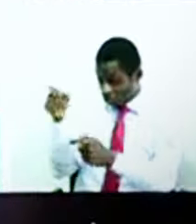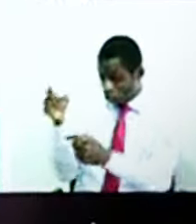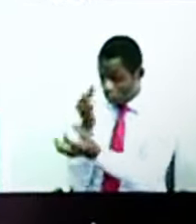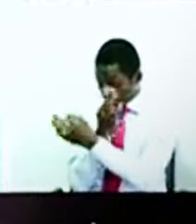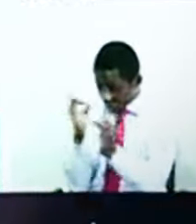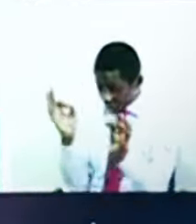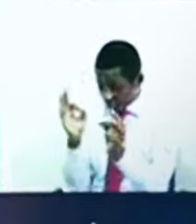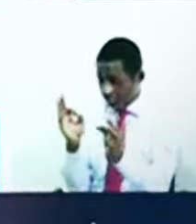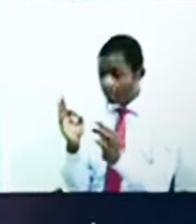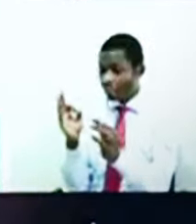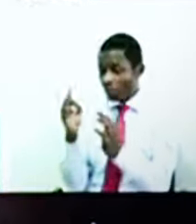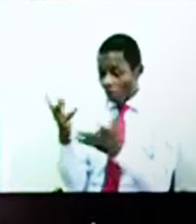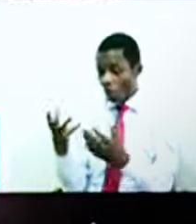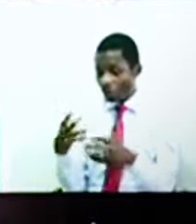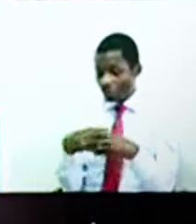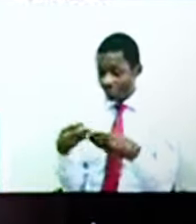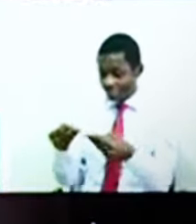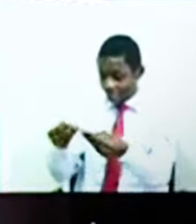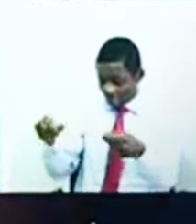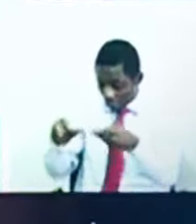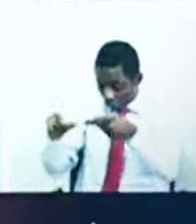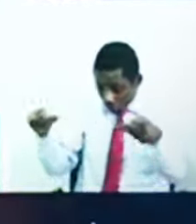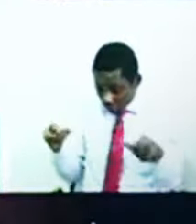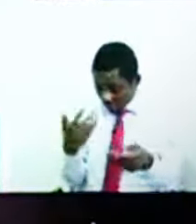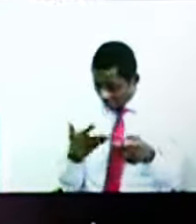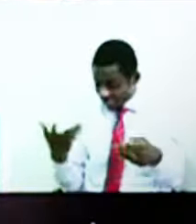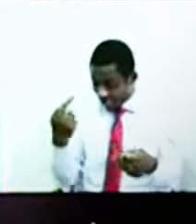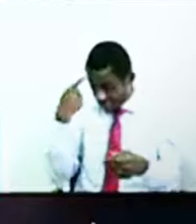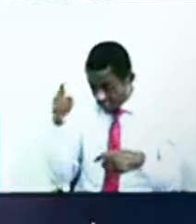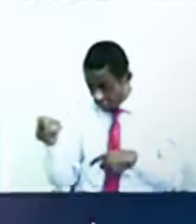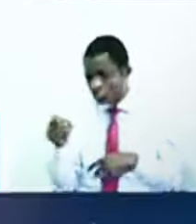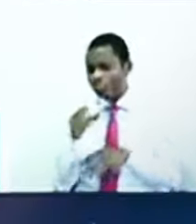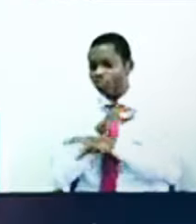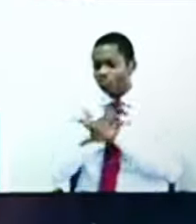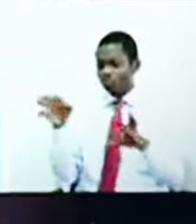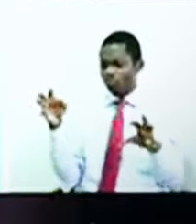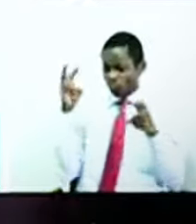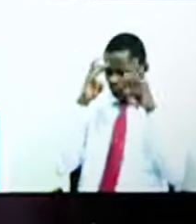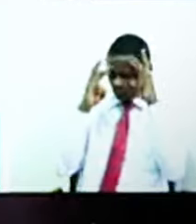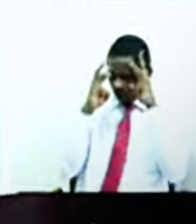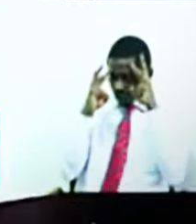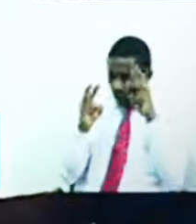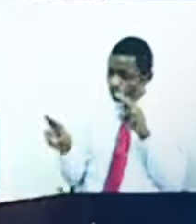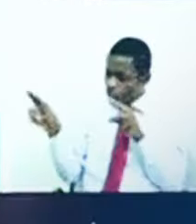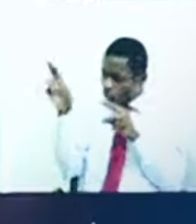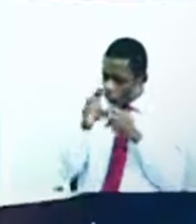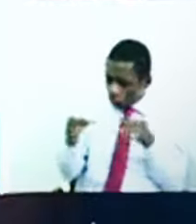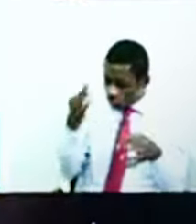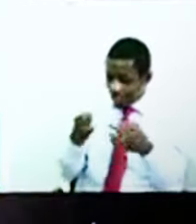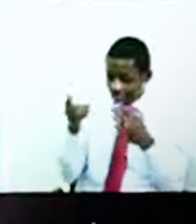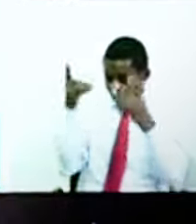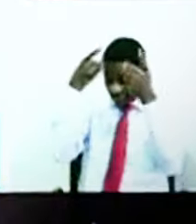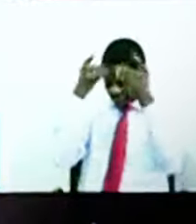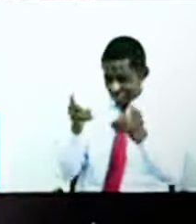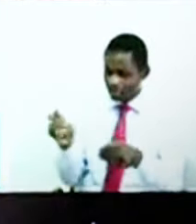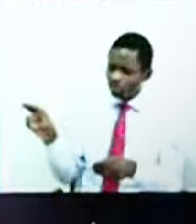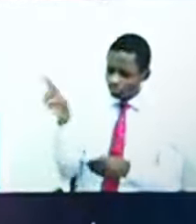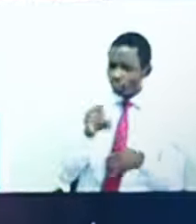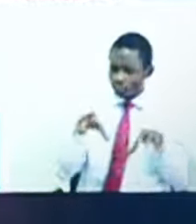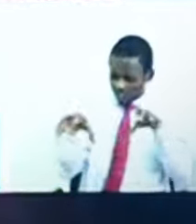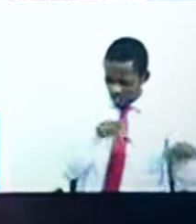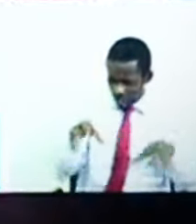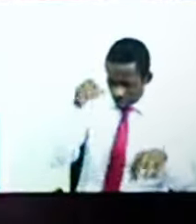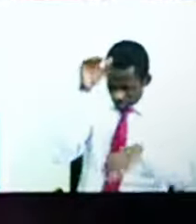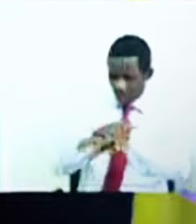wadwen, na se eba se oha wadwen a, sabre ne yensu, ne mom atemmu a wodi ama ono, faye juma. You see, people